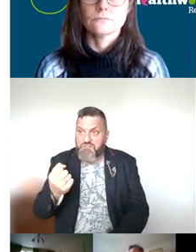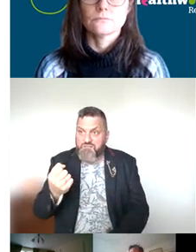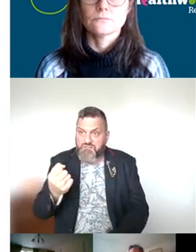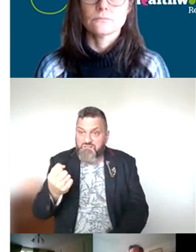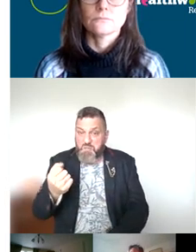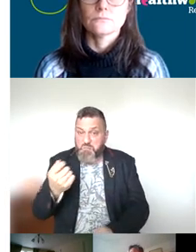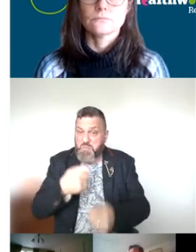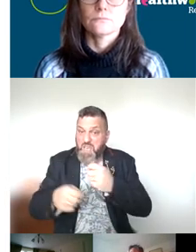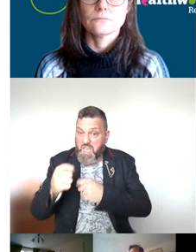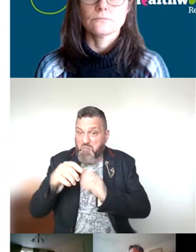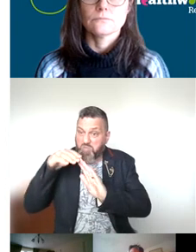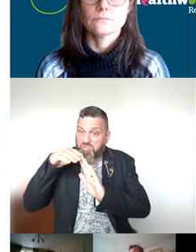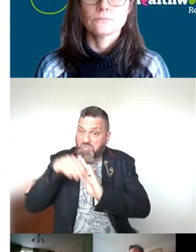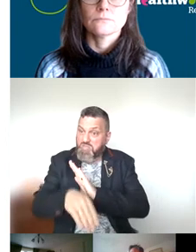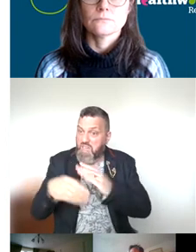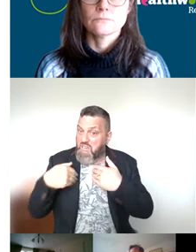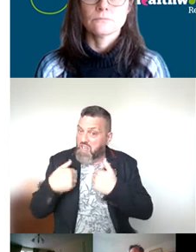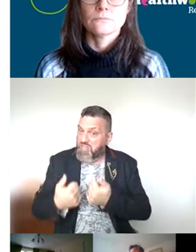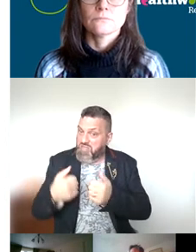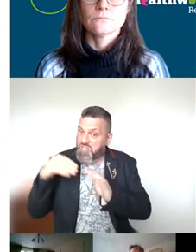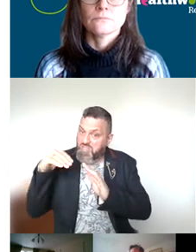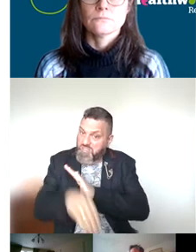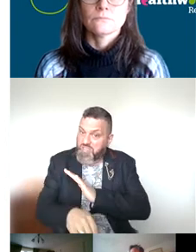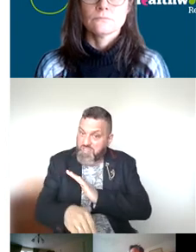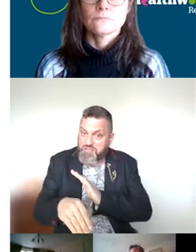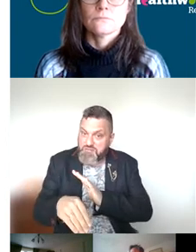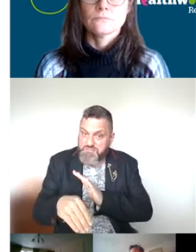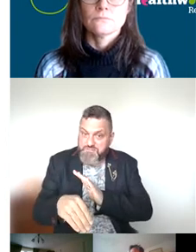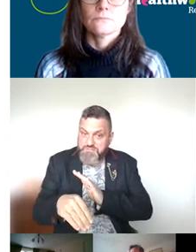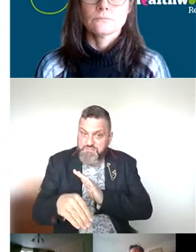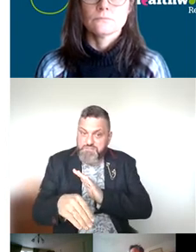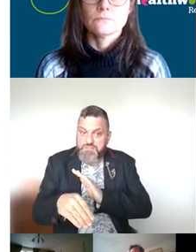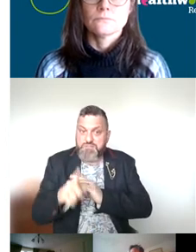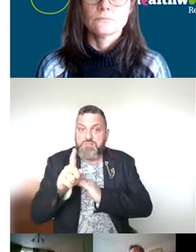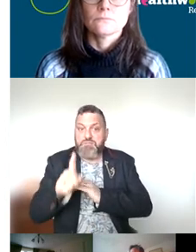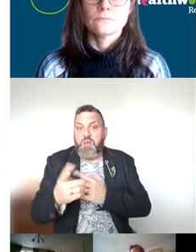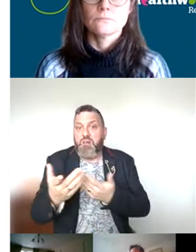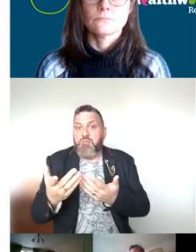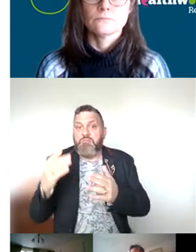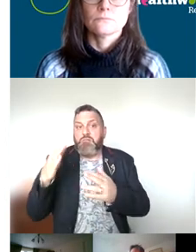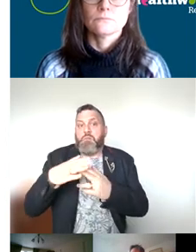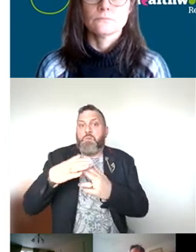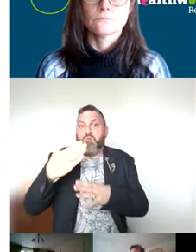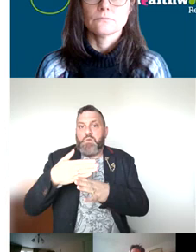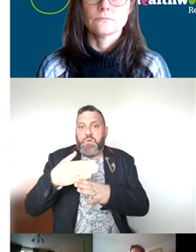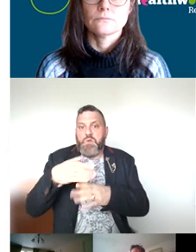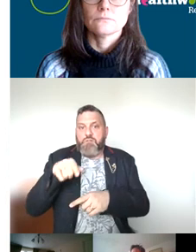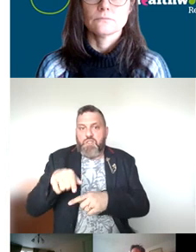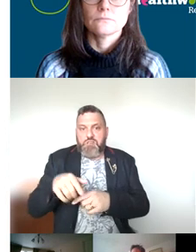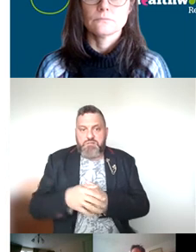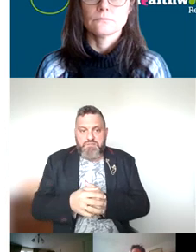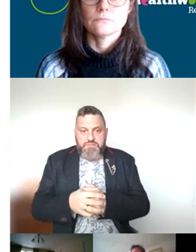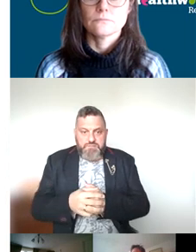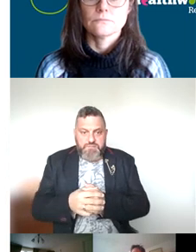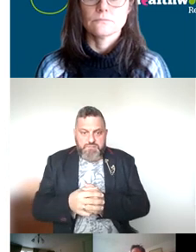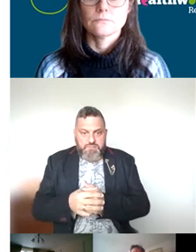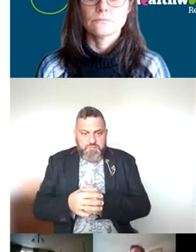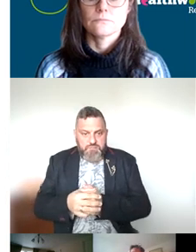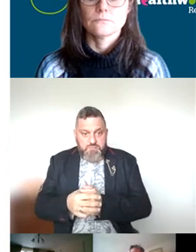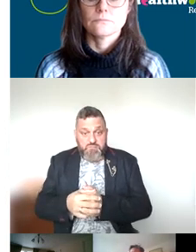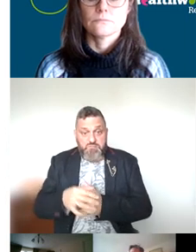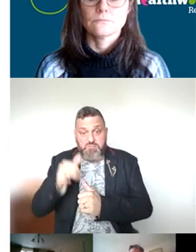are actually getting less healthy. So there's really important work to be done. We also know that there's